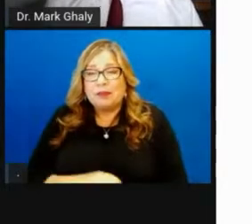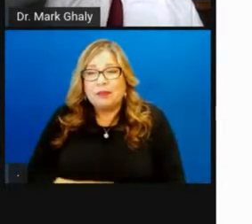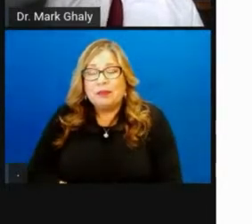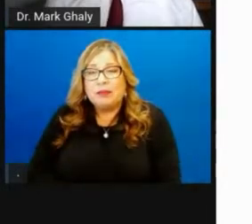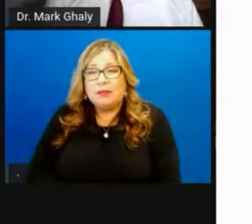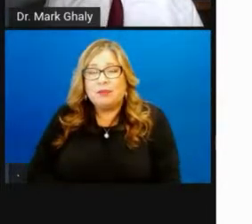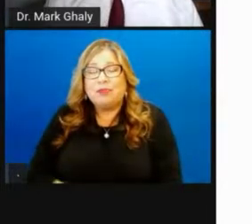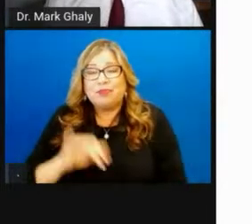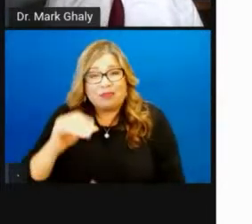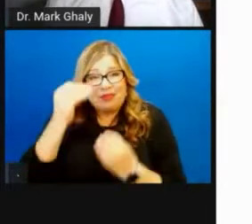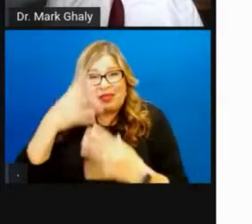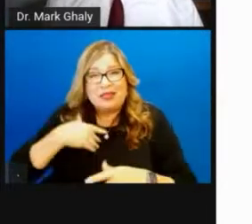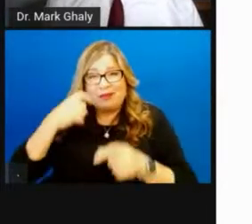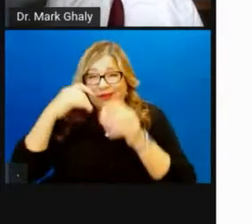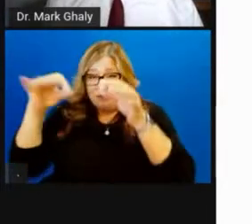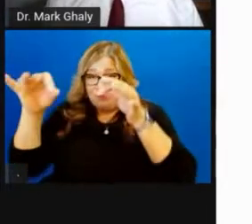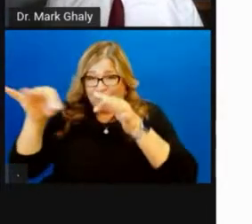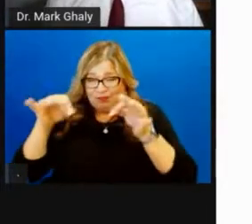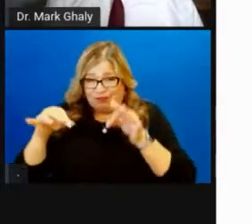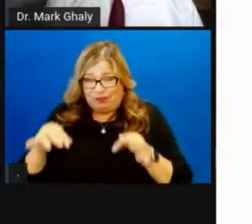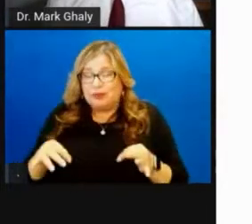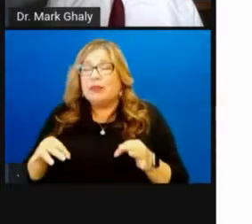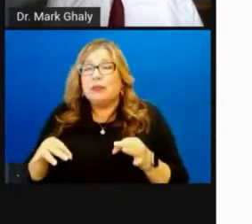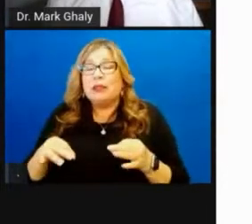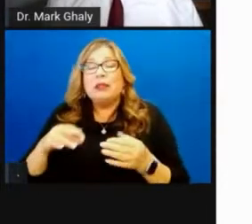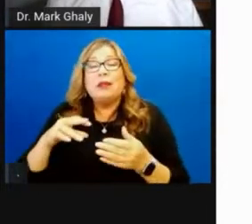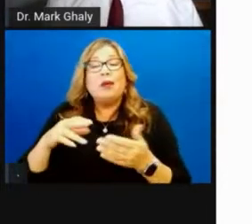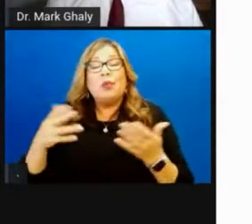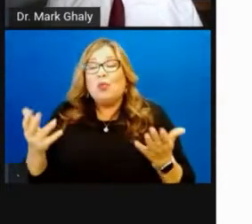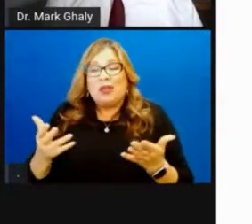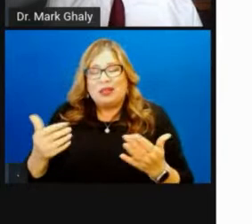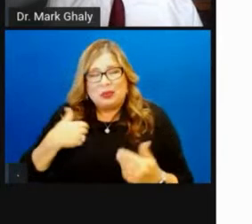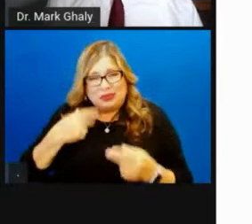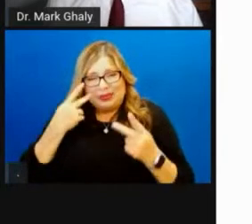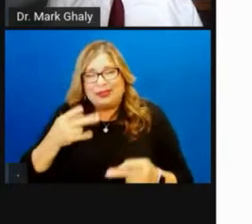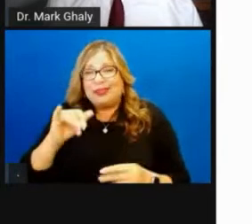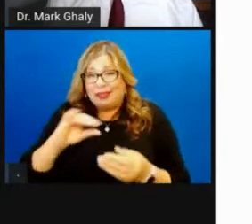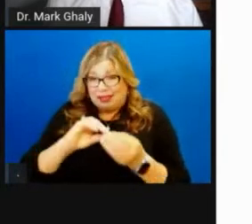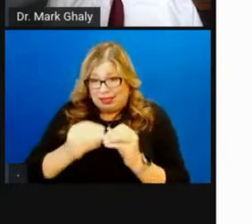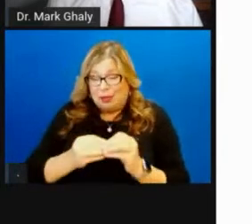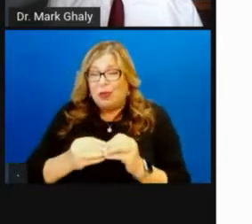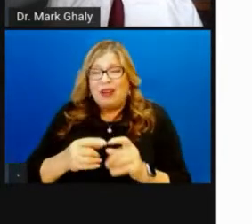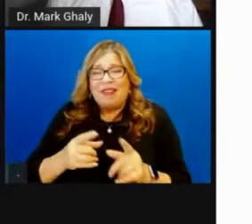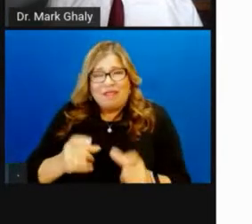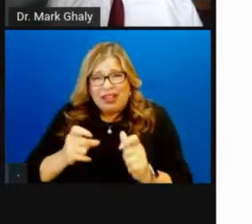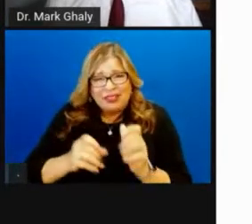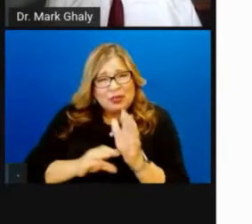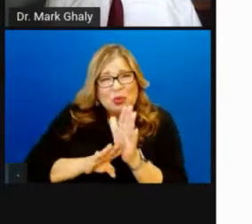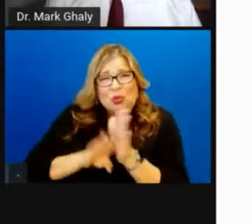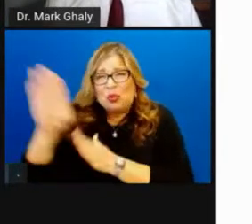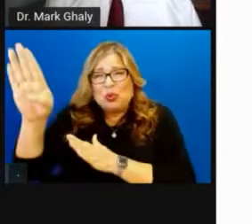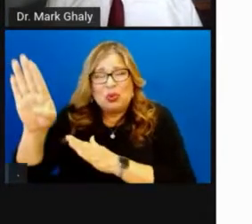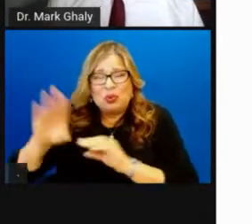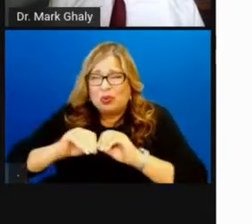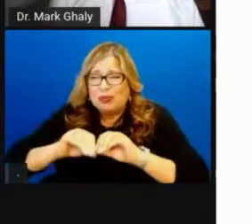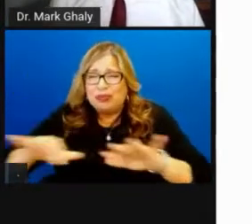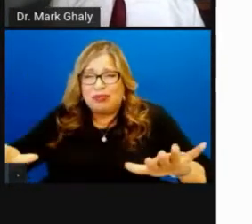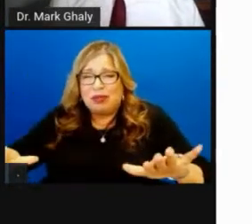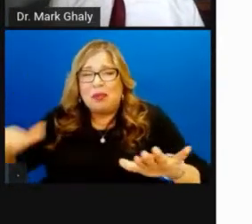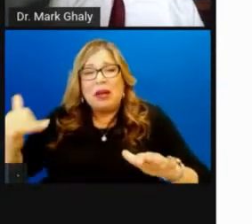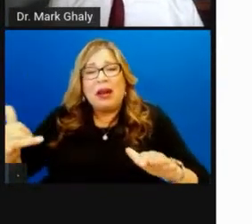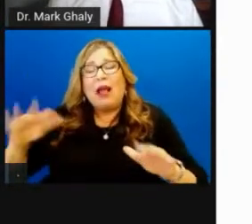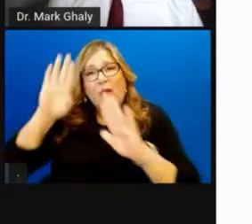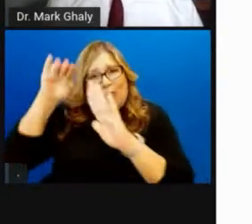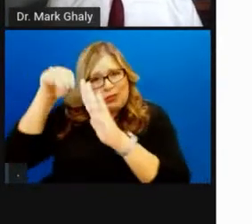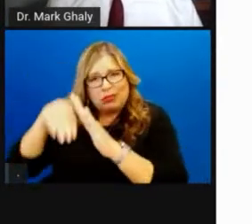That just as cases rapidly increase, they are rapidly declining. hospitalizations, both pediatric and